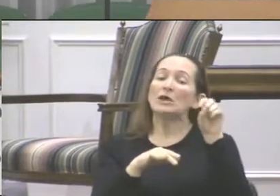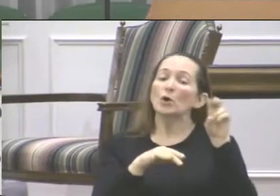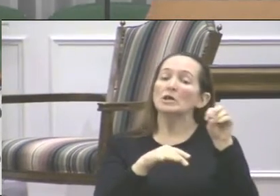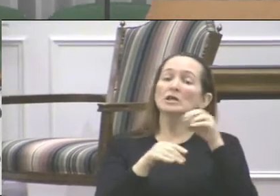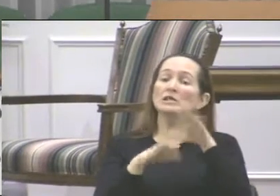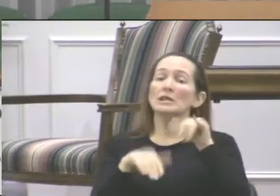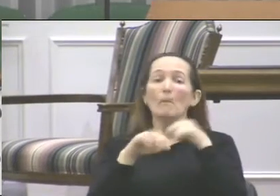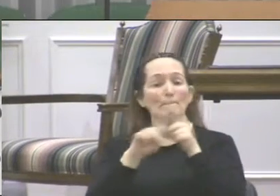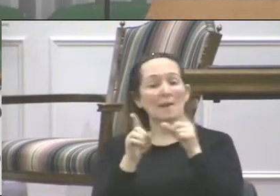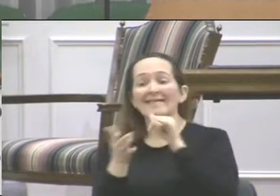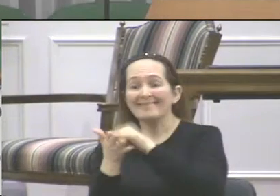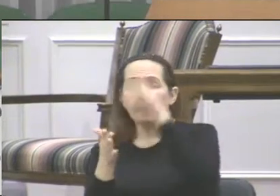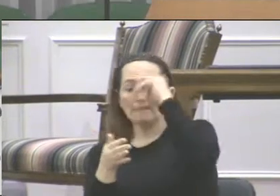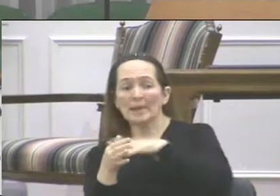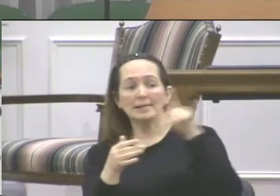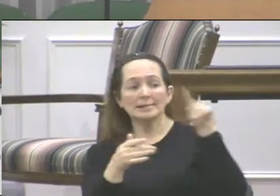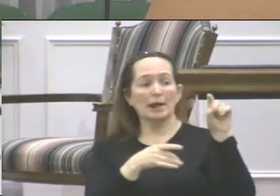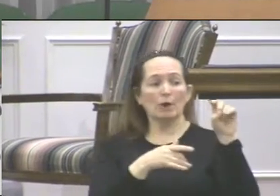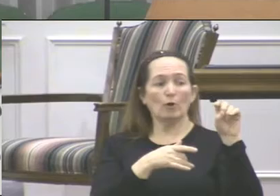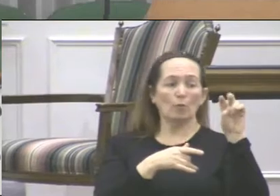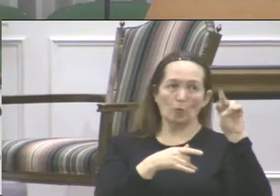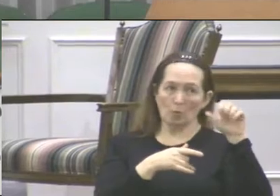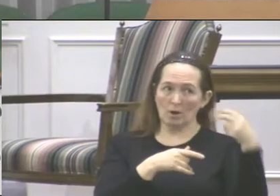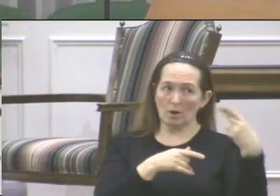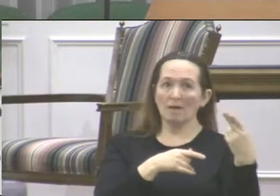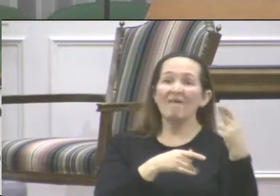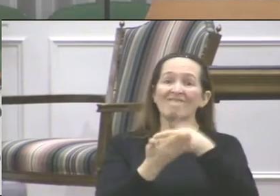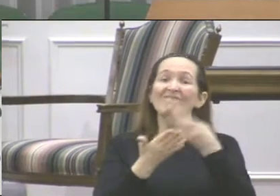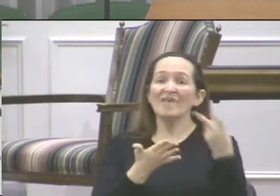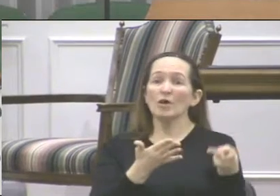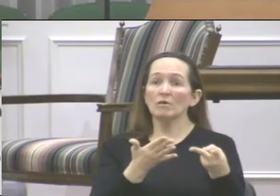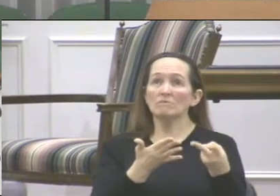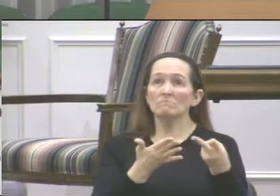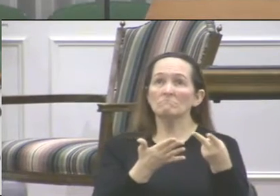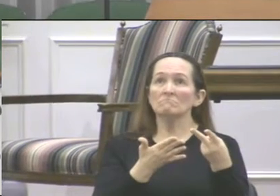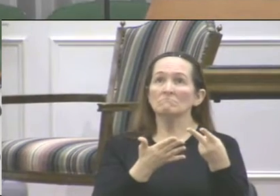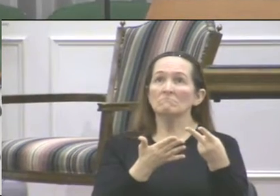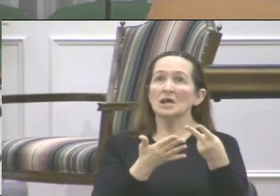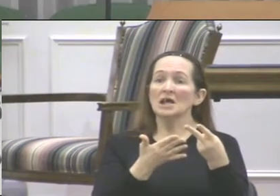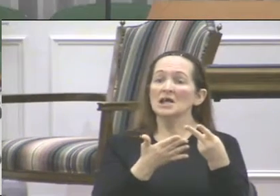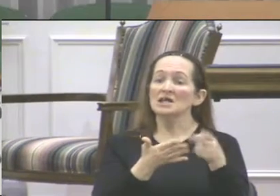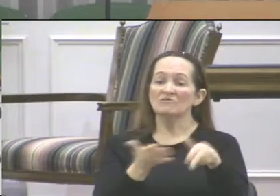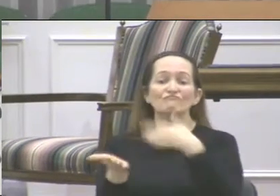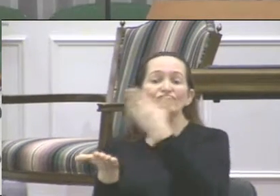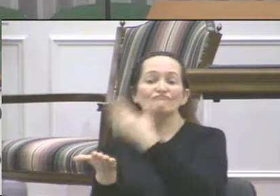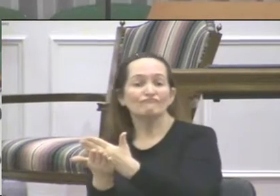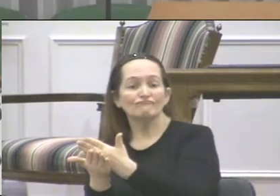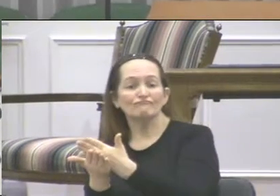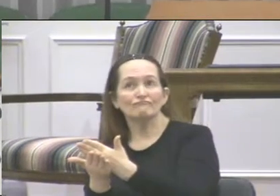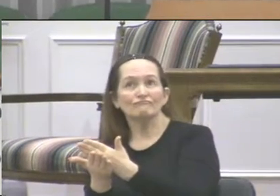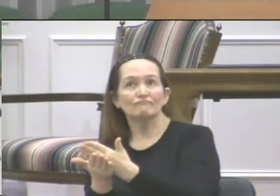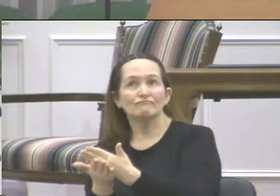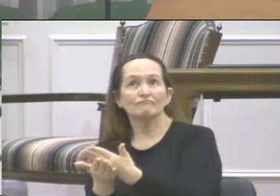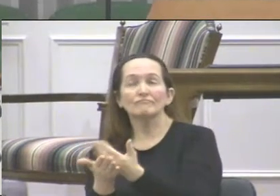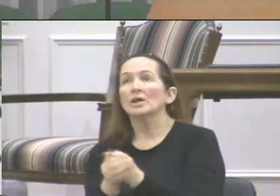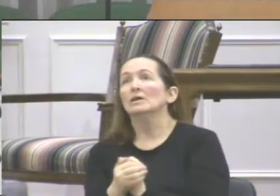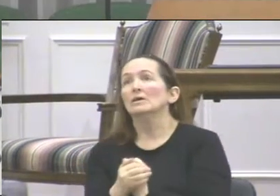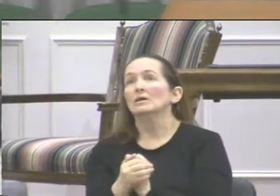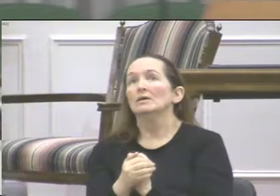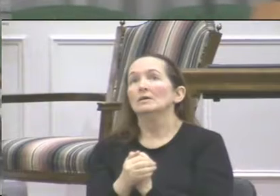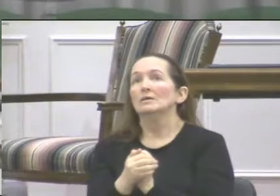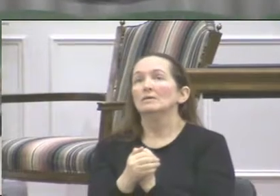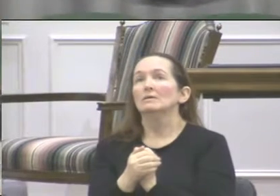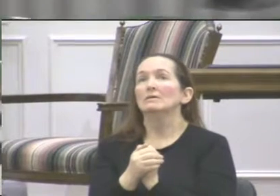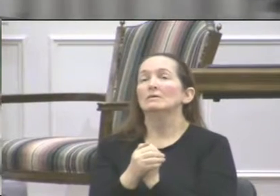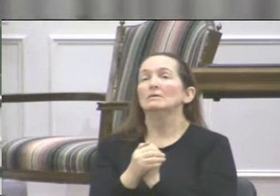But Terah failed in what he was doing. He settled. I want you, if you write nothing else